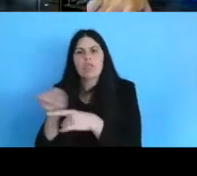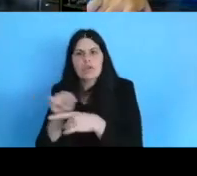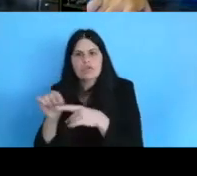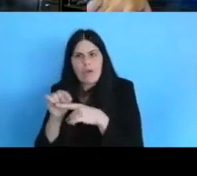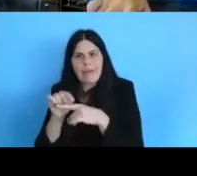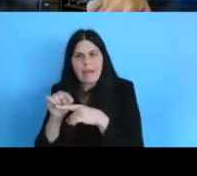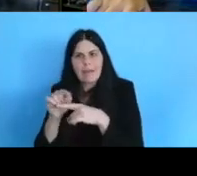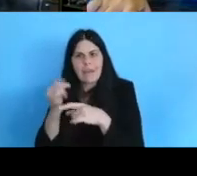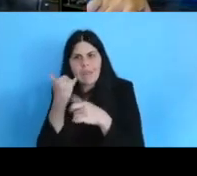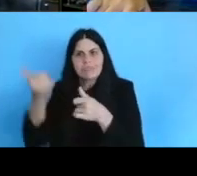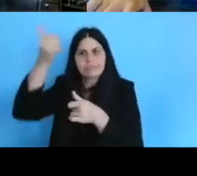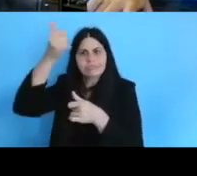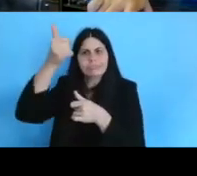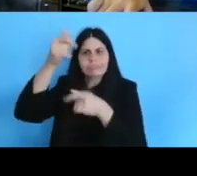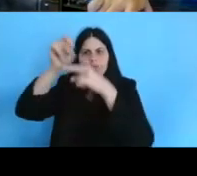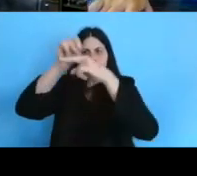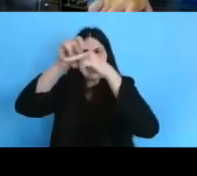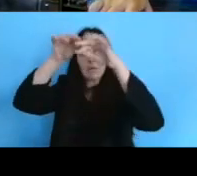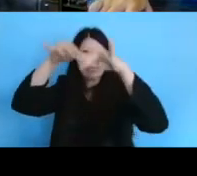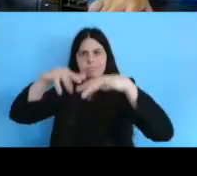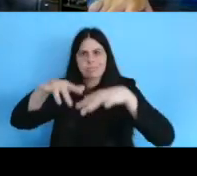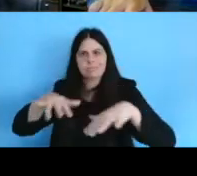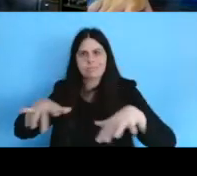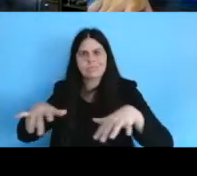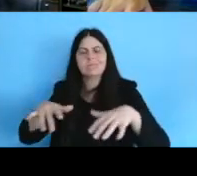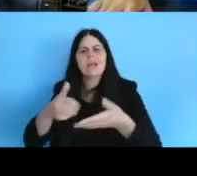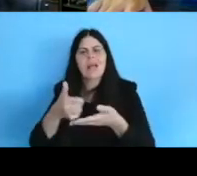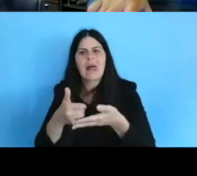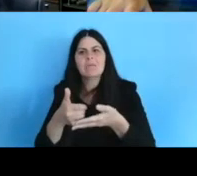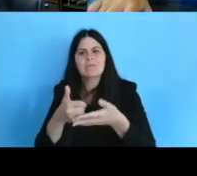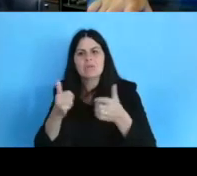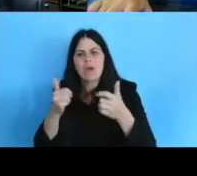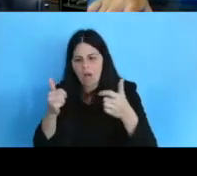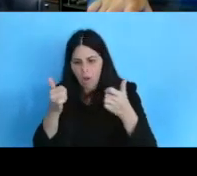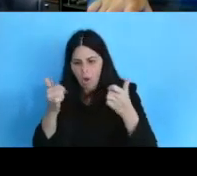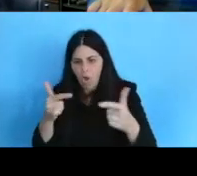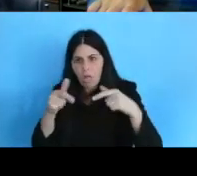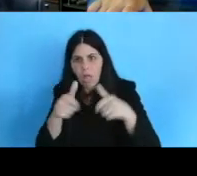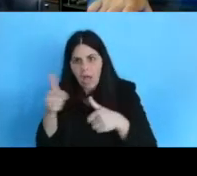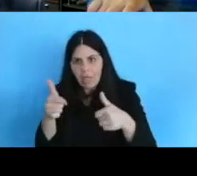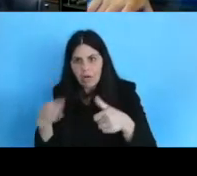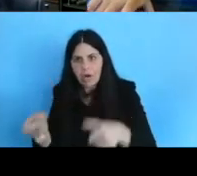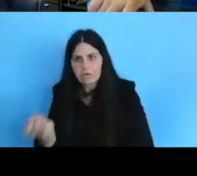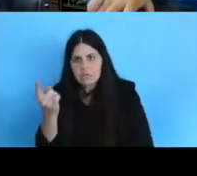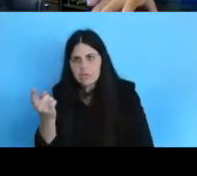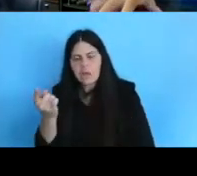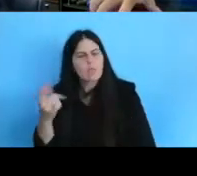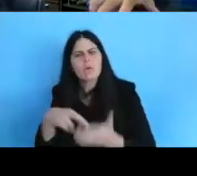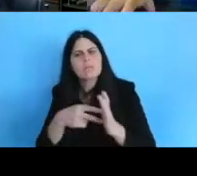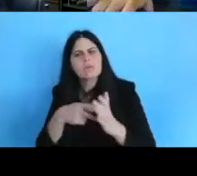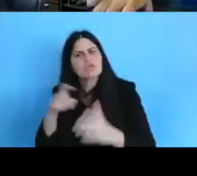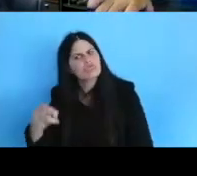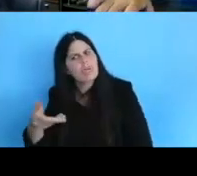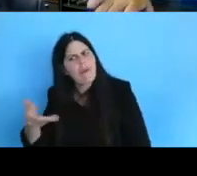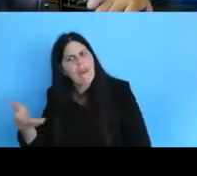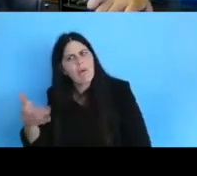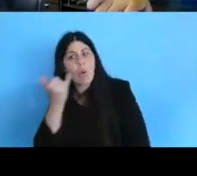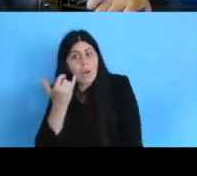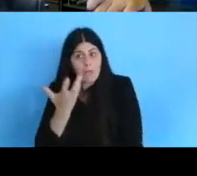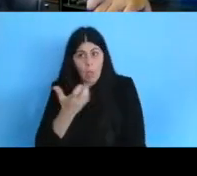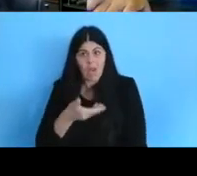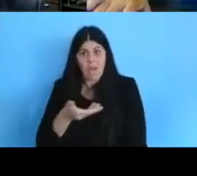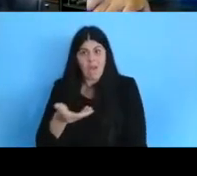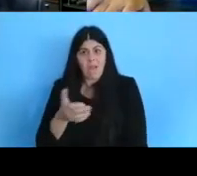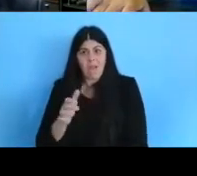out everybody else to understand, well, what does that mean? You know, should I hire that veteran, a disabled veteran? Or if I want to hire them, how do I